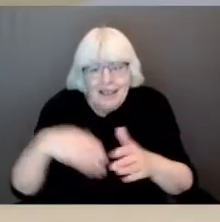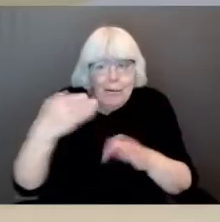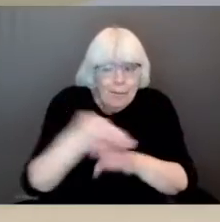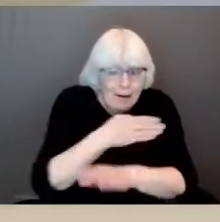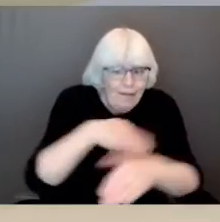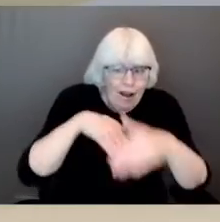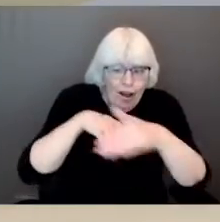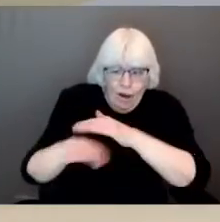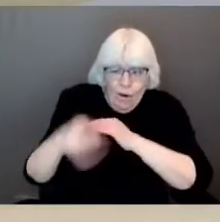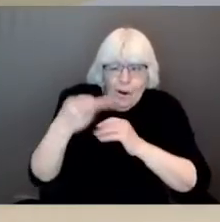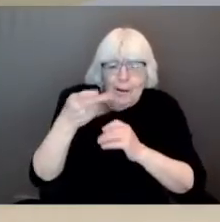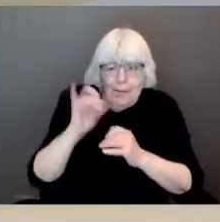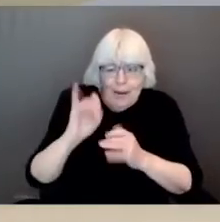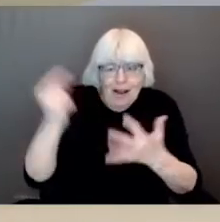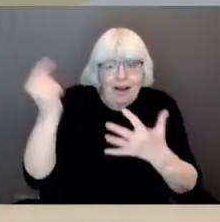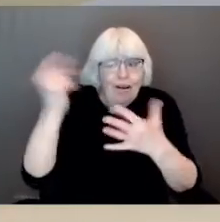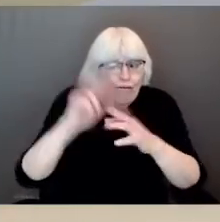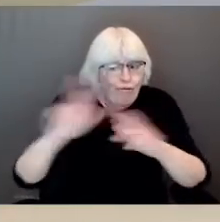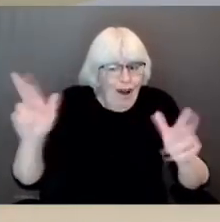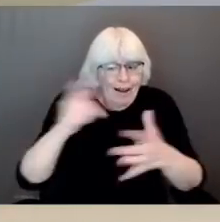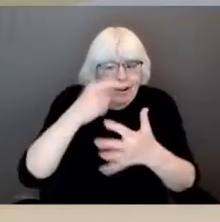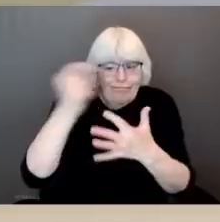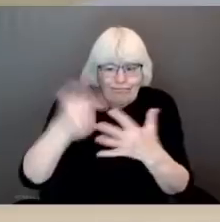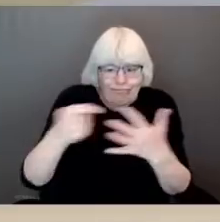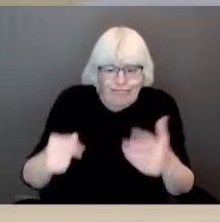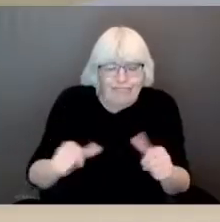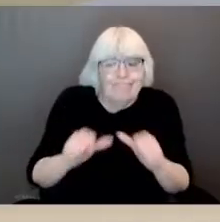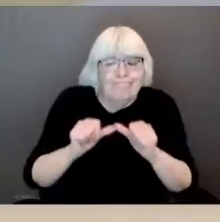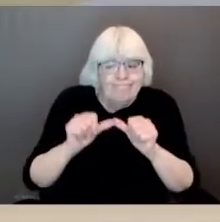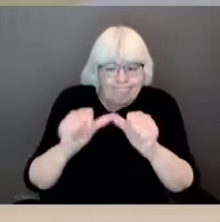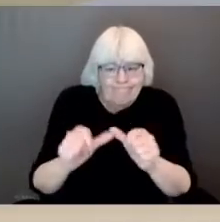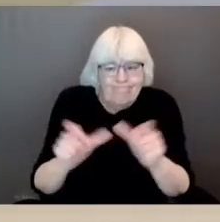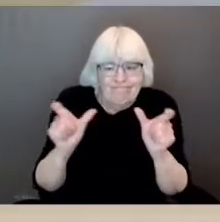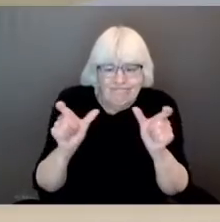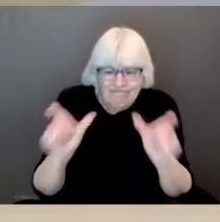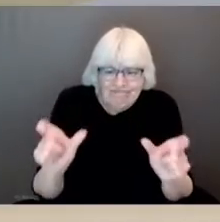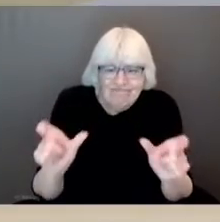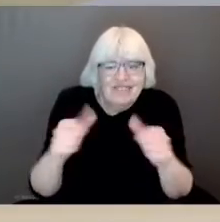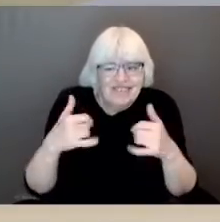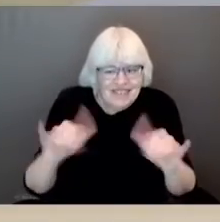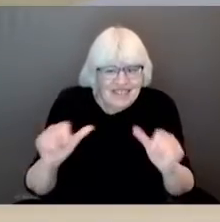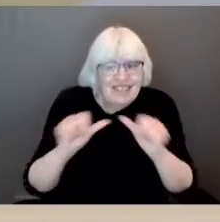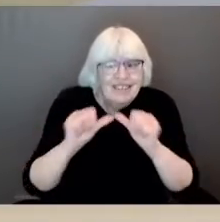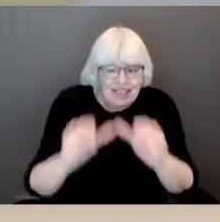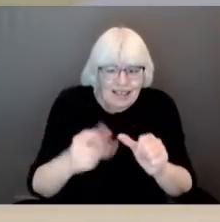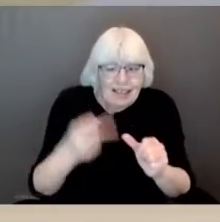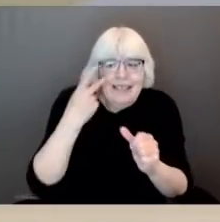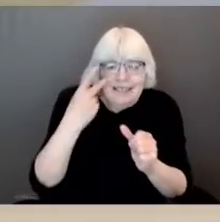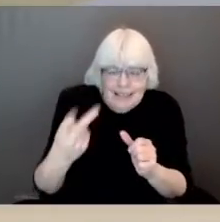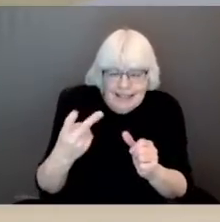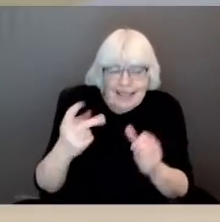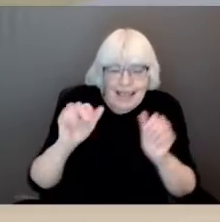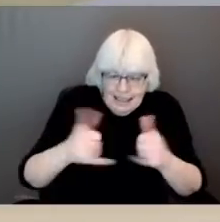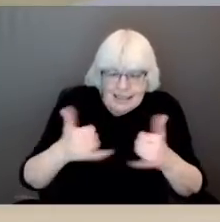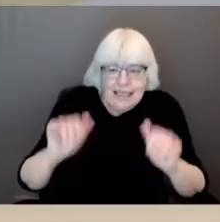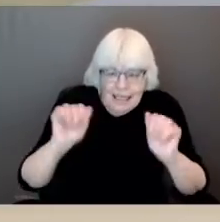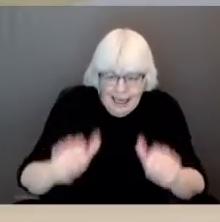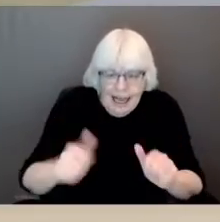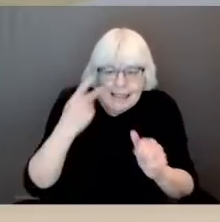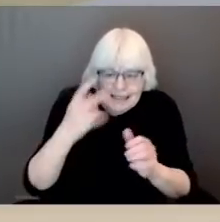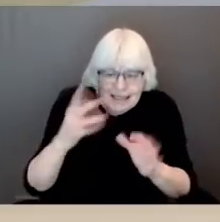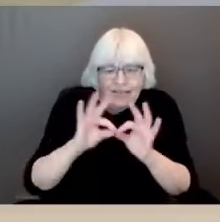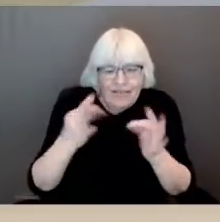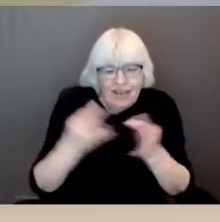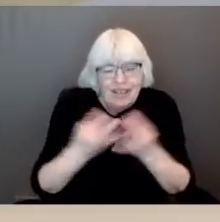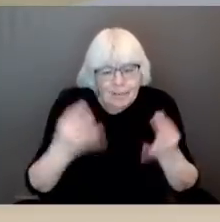can continue to see loved ones when we need to, and it is important to continue to